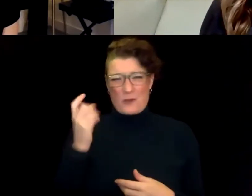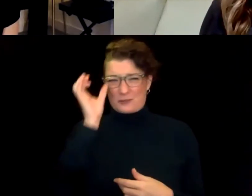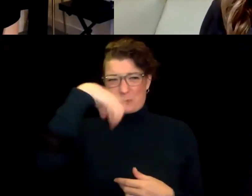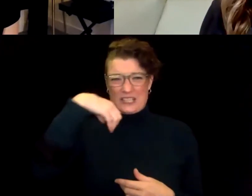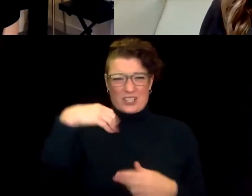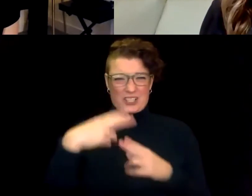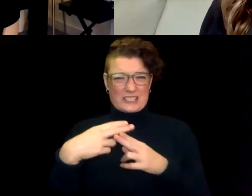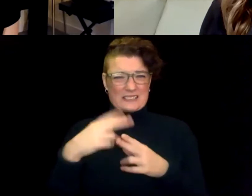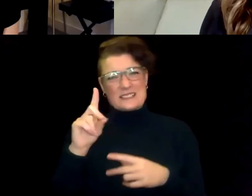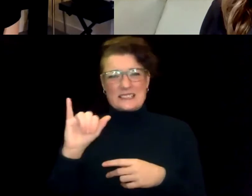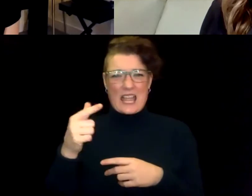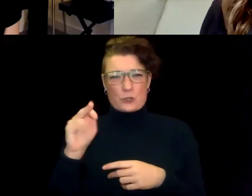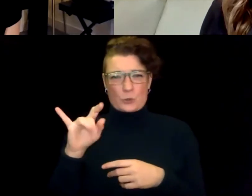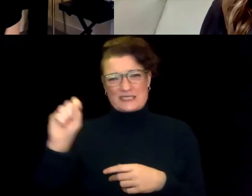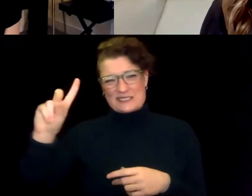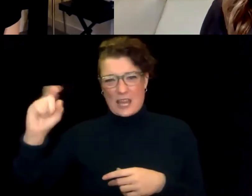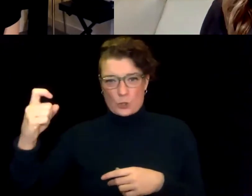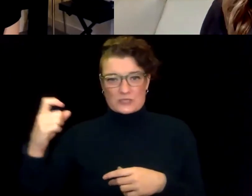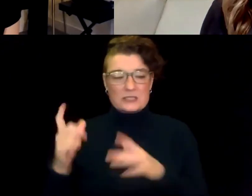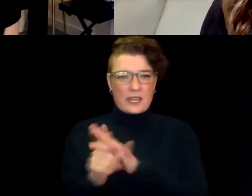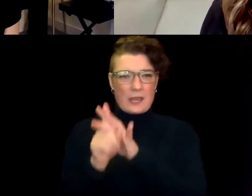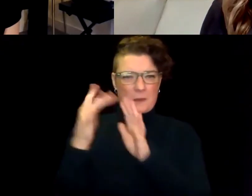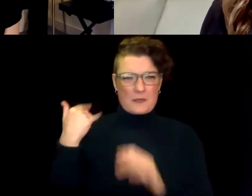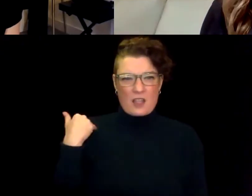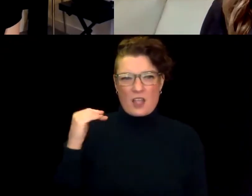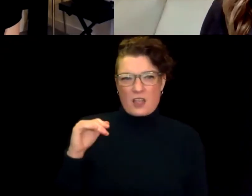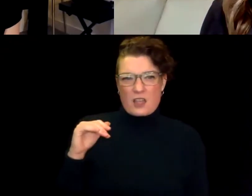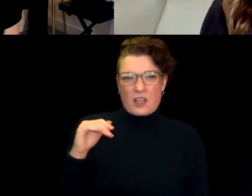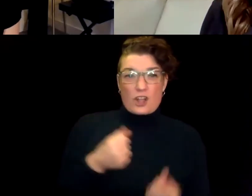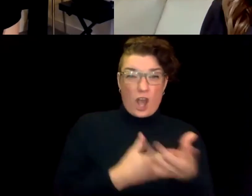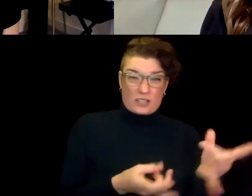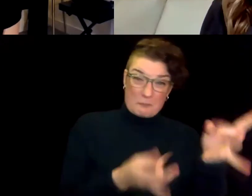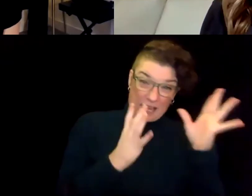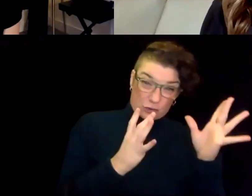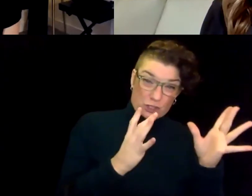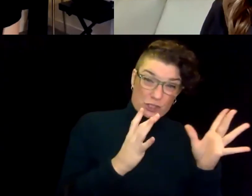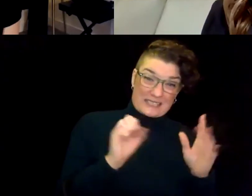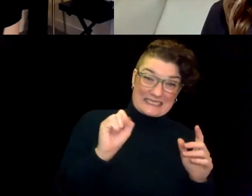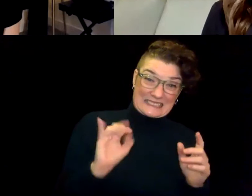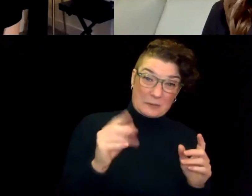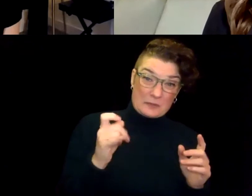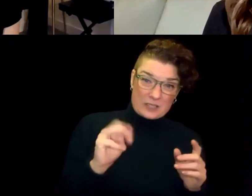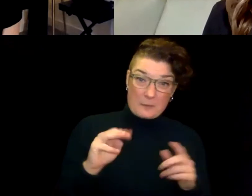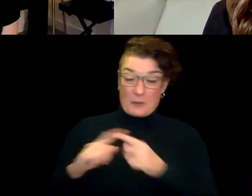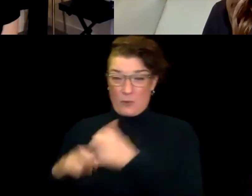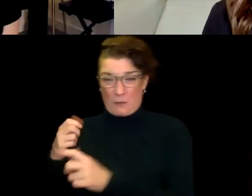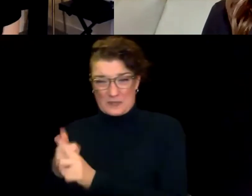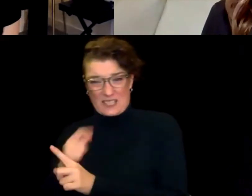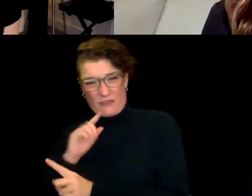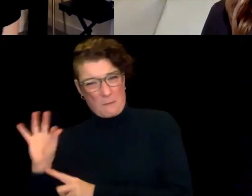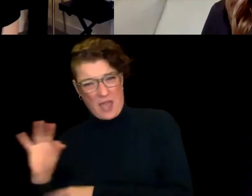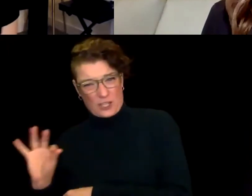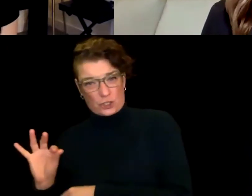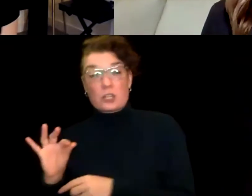a year ago of something that was like causing major symptoms, but it was a minor problem. And it came from